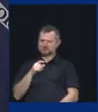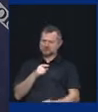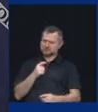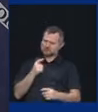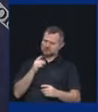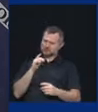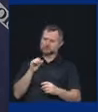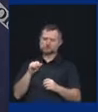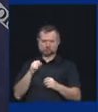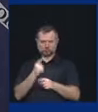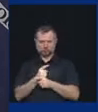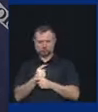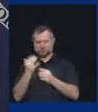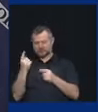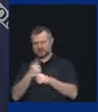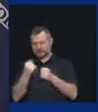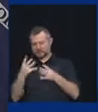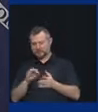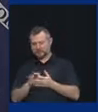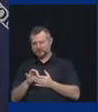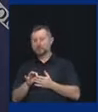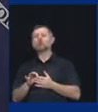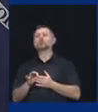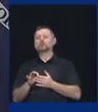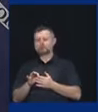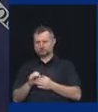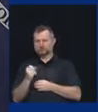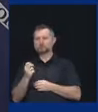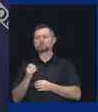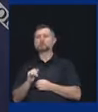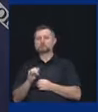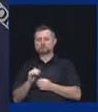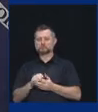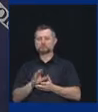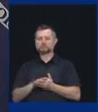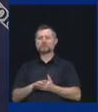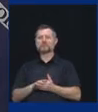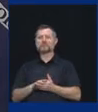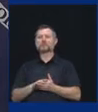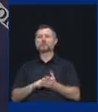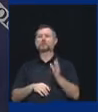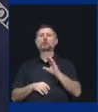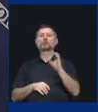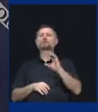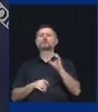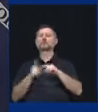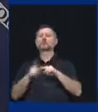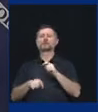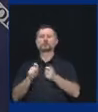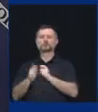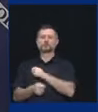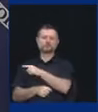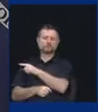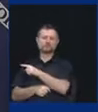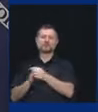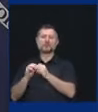13 days. You are. I'm too conservative. Yeah, too bad. Too late. You can't change. 13 days. What was your